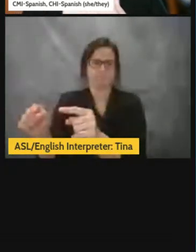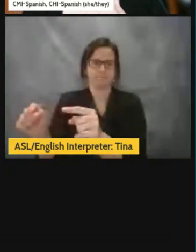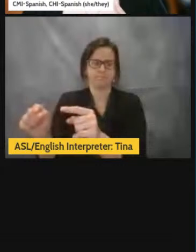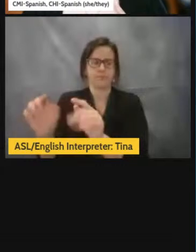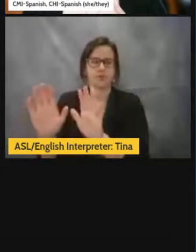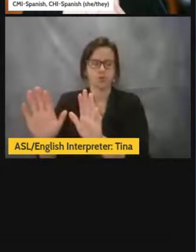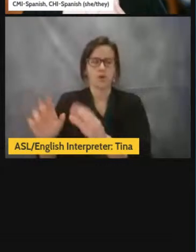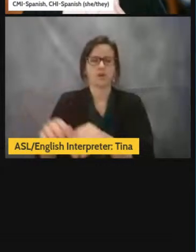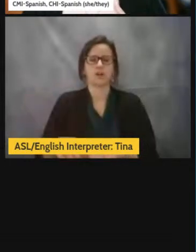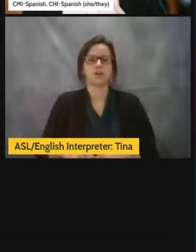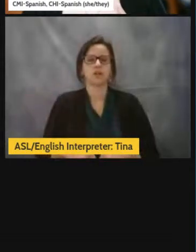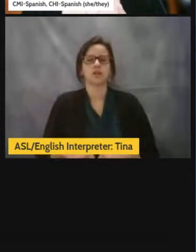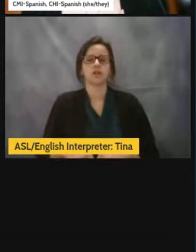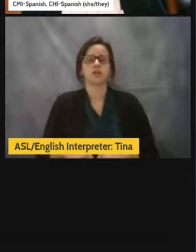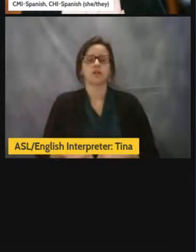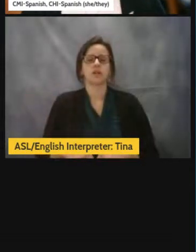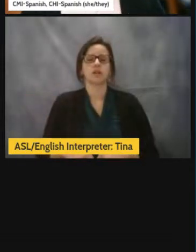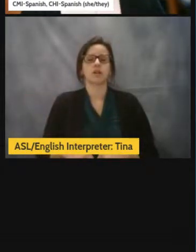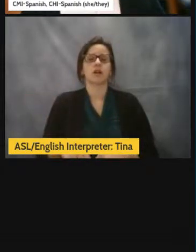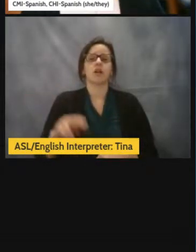is actually